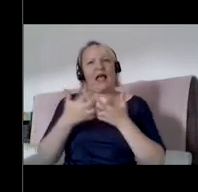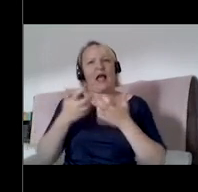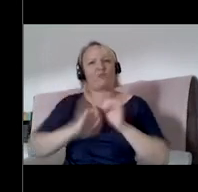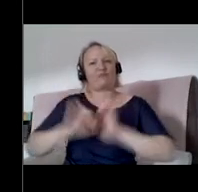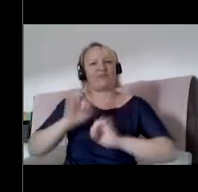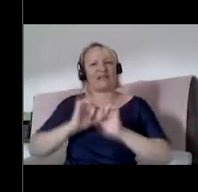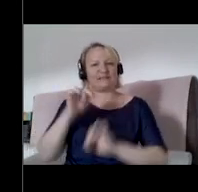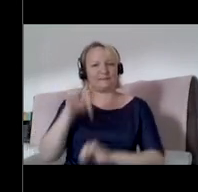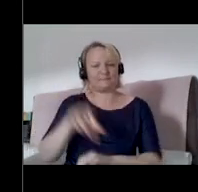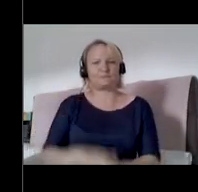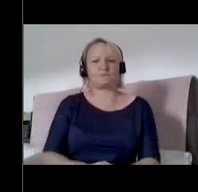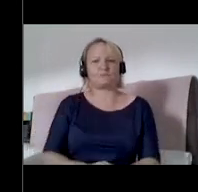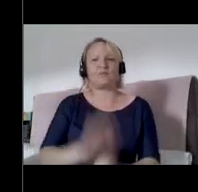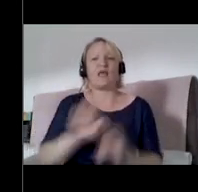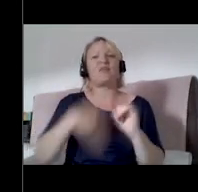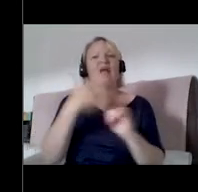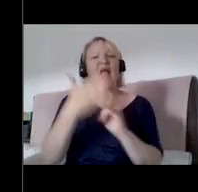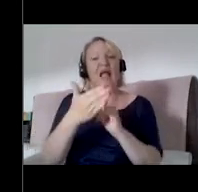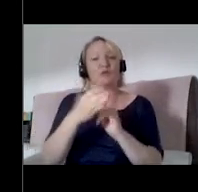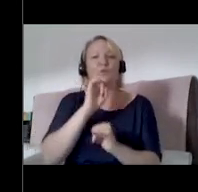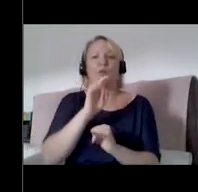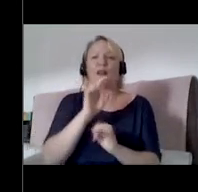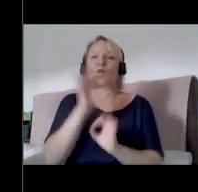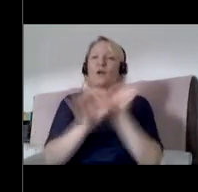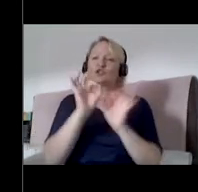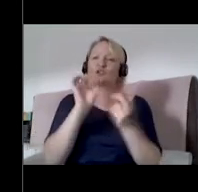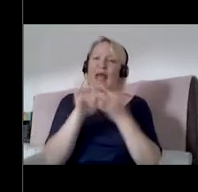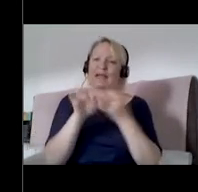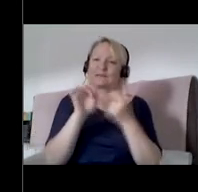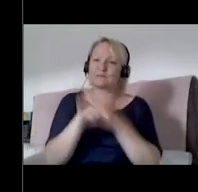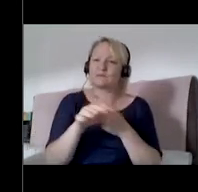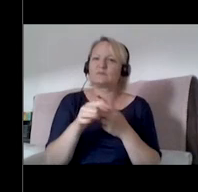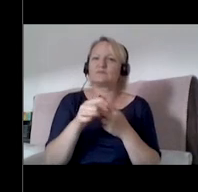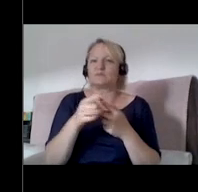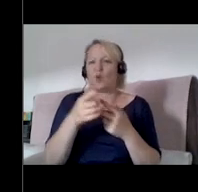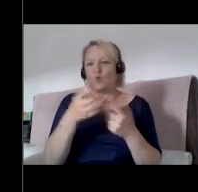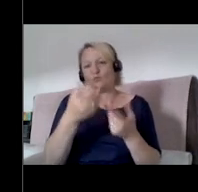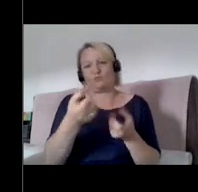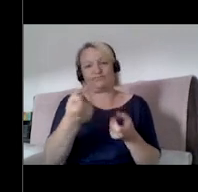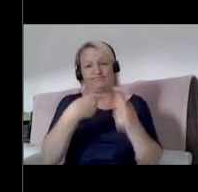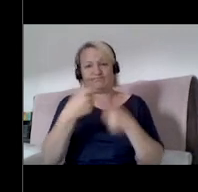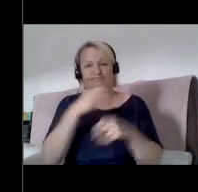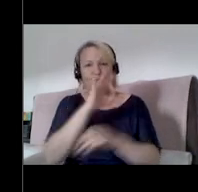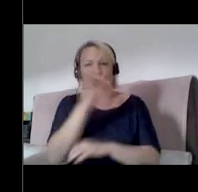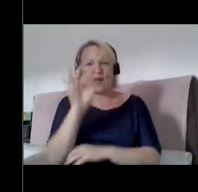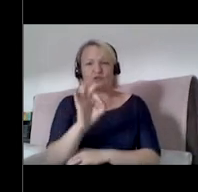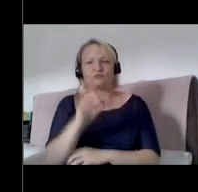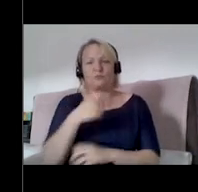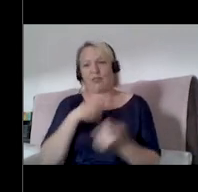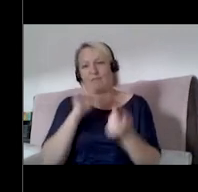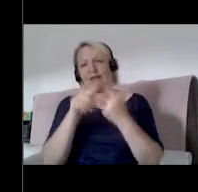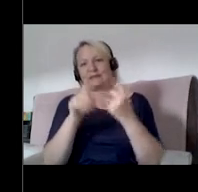a Q&A session where we'll be taking and answering some of your questions about this consultation.